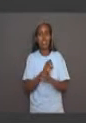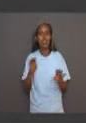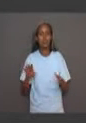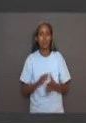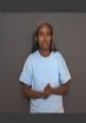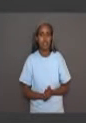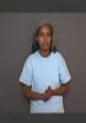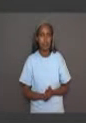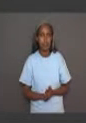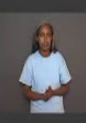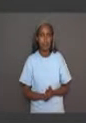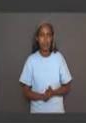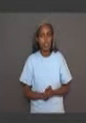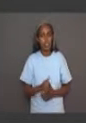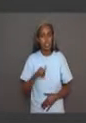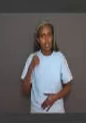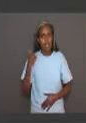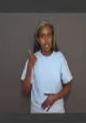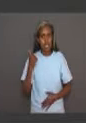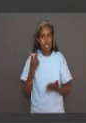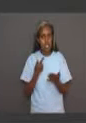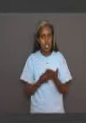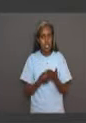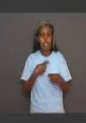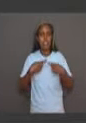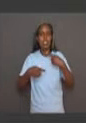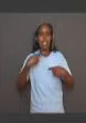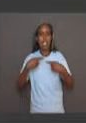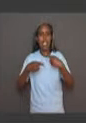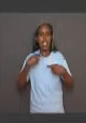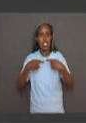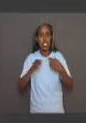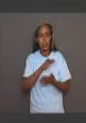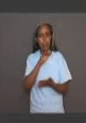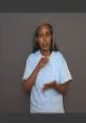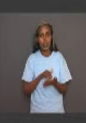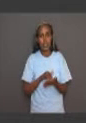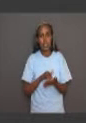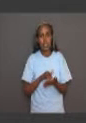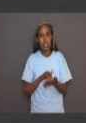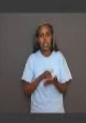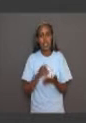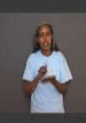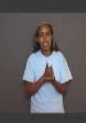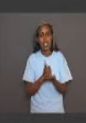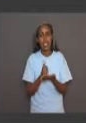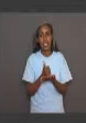distribution. Rather, it is the relationship between the